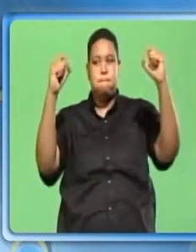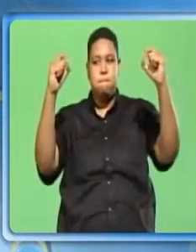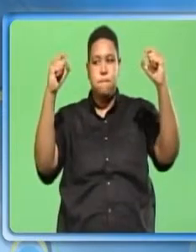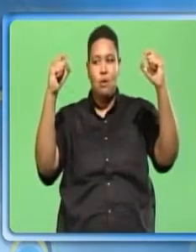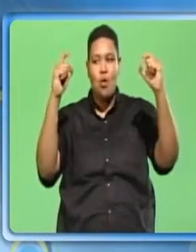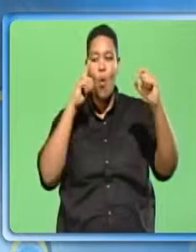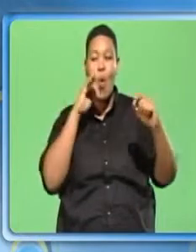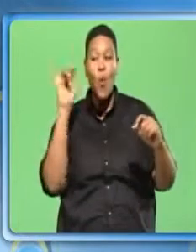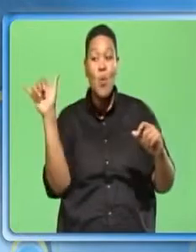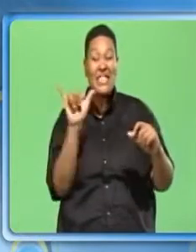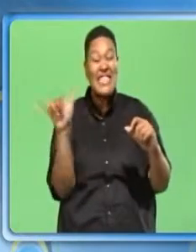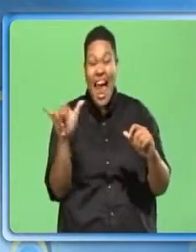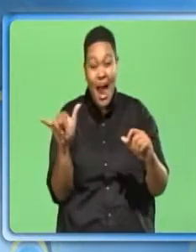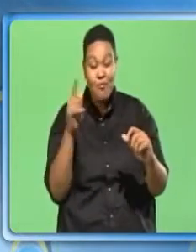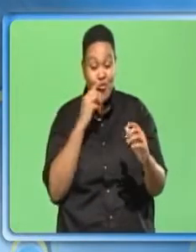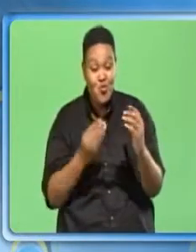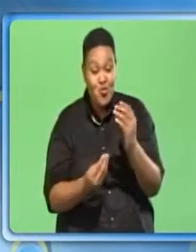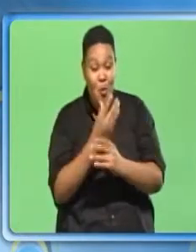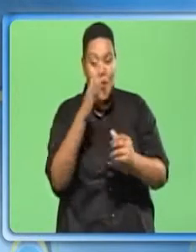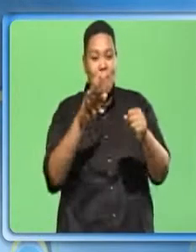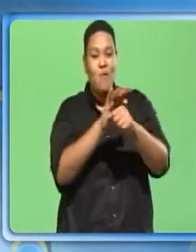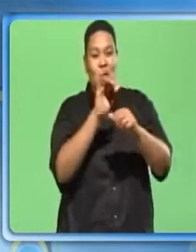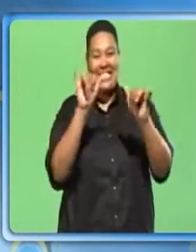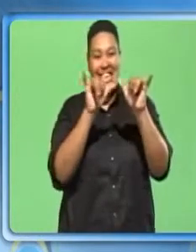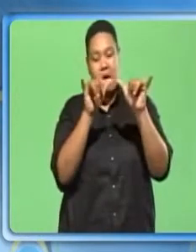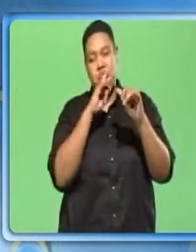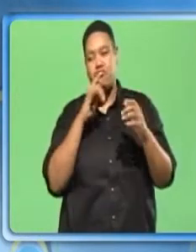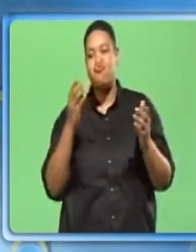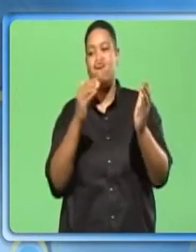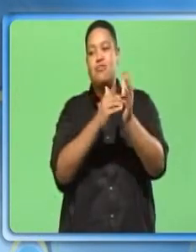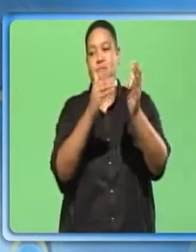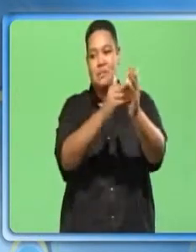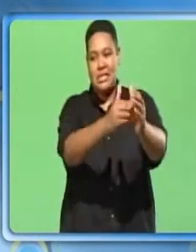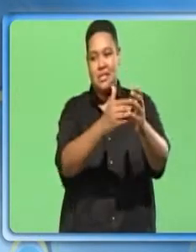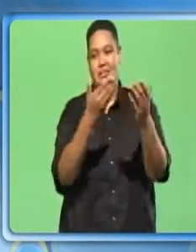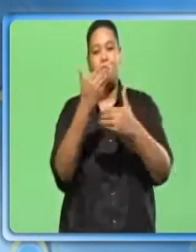to full size and repeat the process.